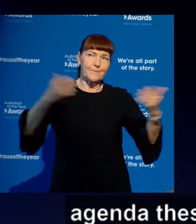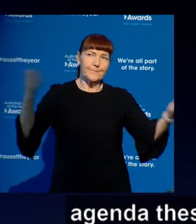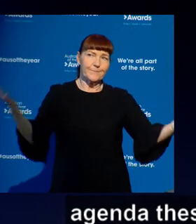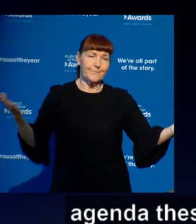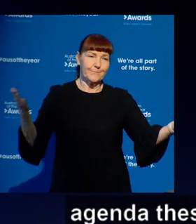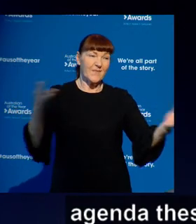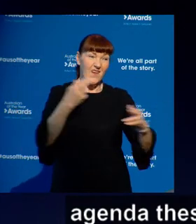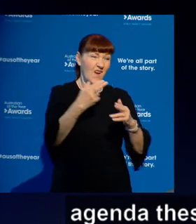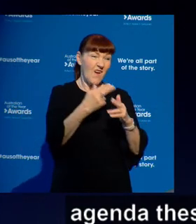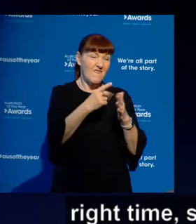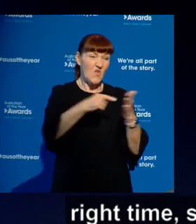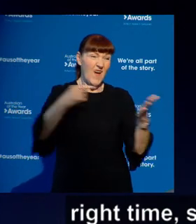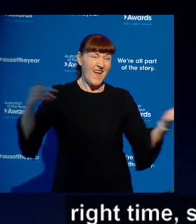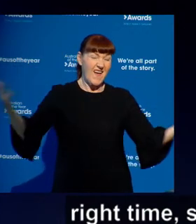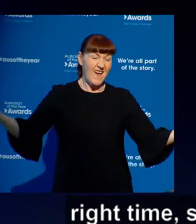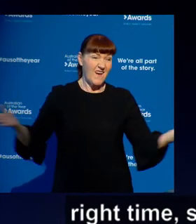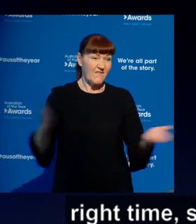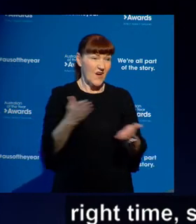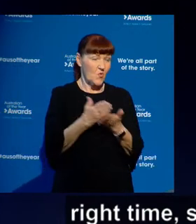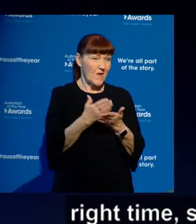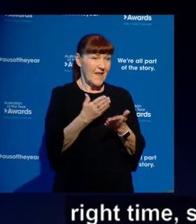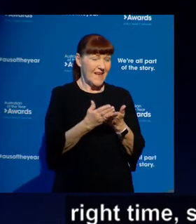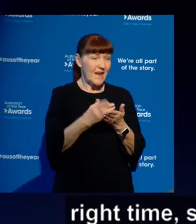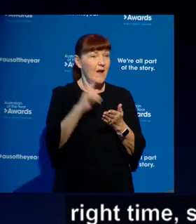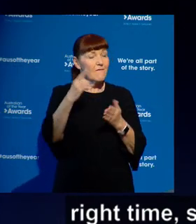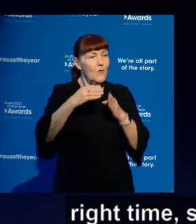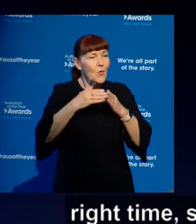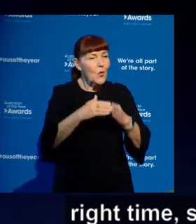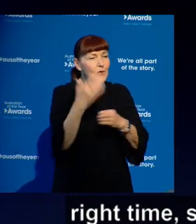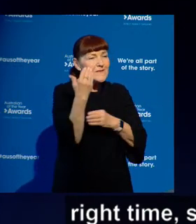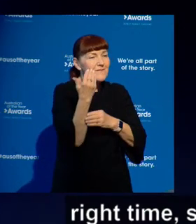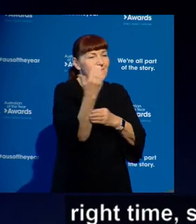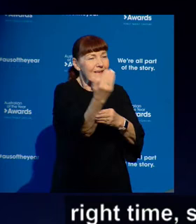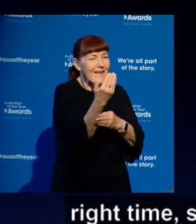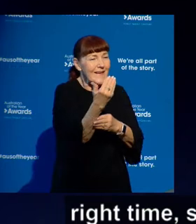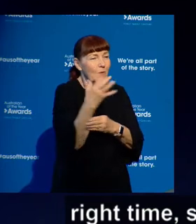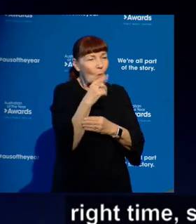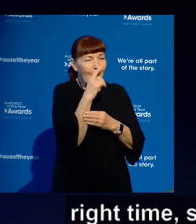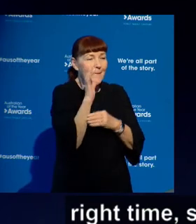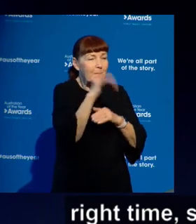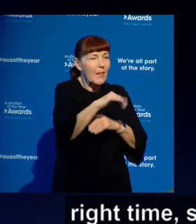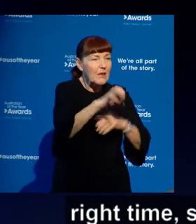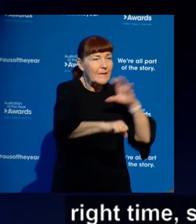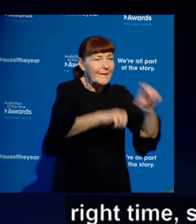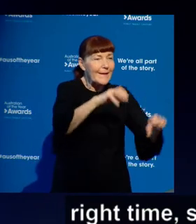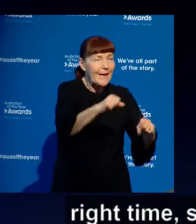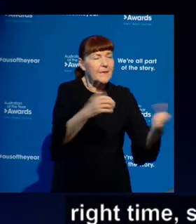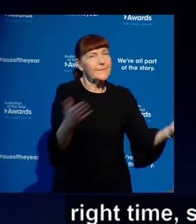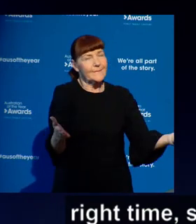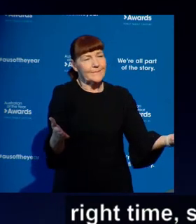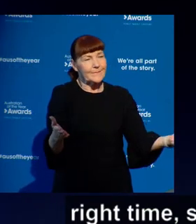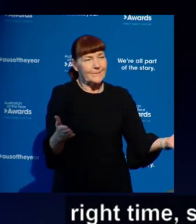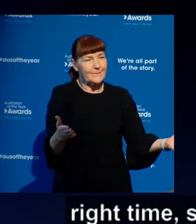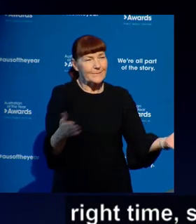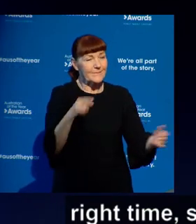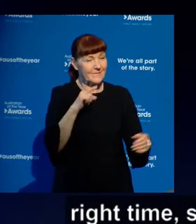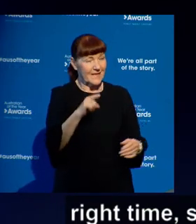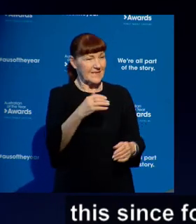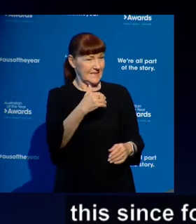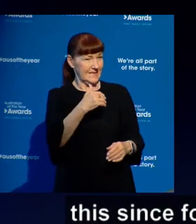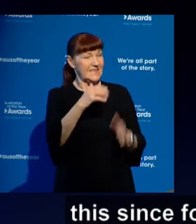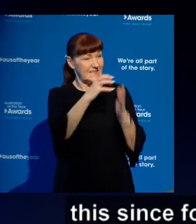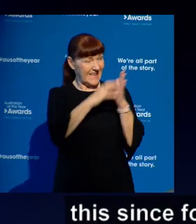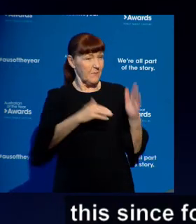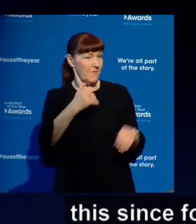since forever, since pretty much the First Fleet. We've been at it a really, really long time. The Uluru Statement from the Heart is the